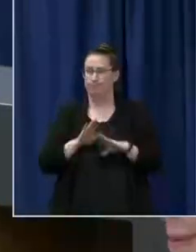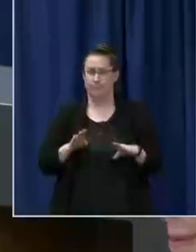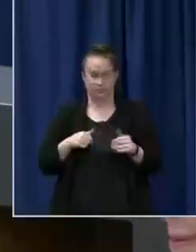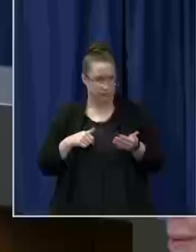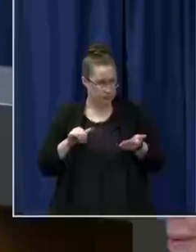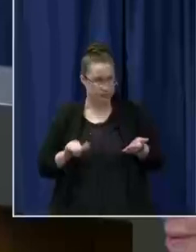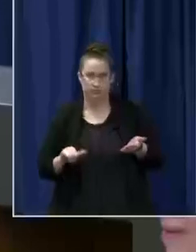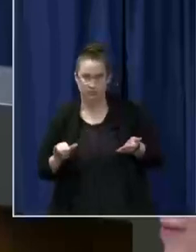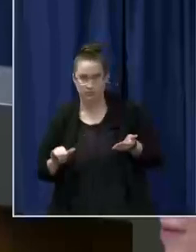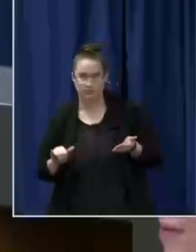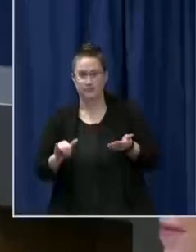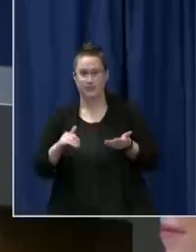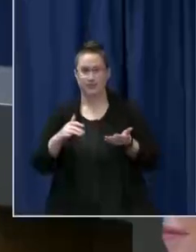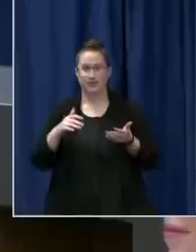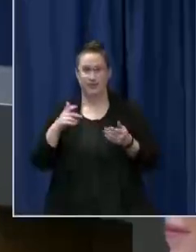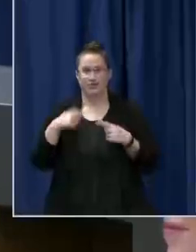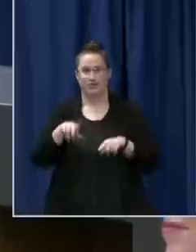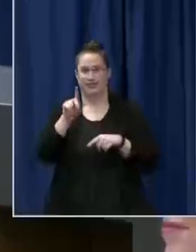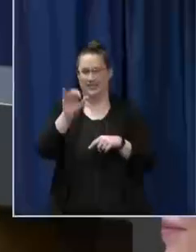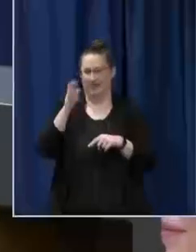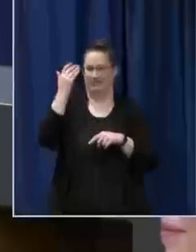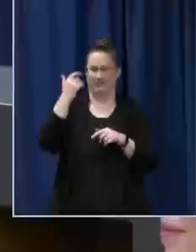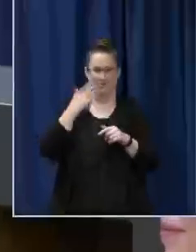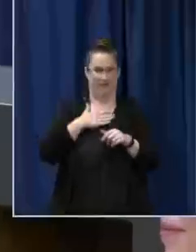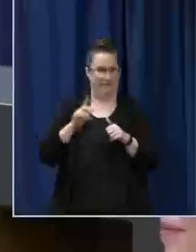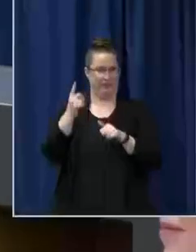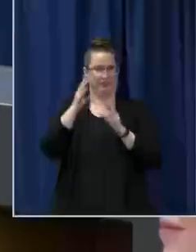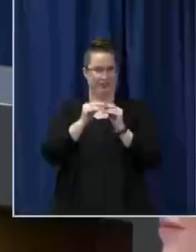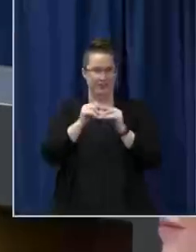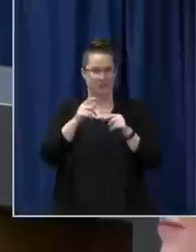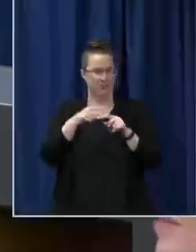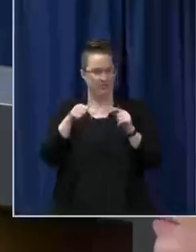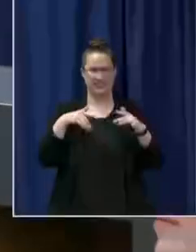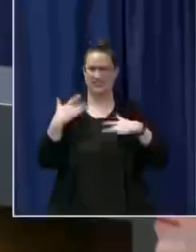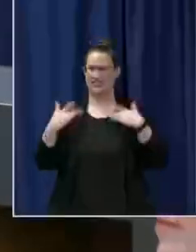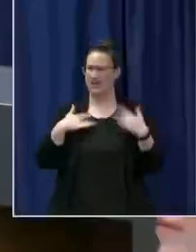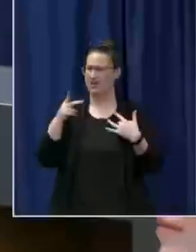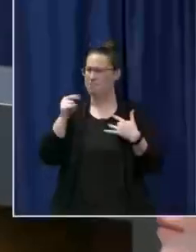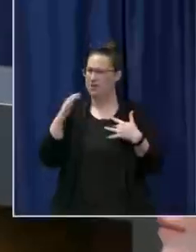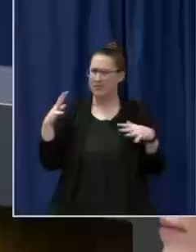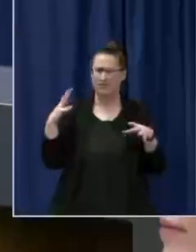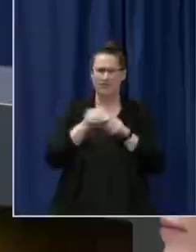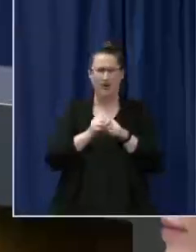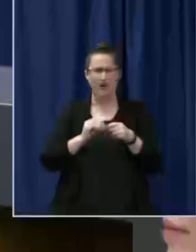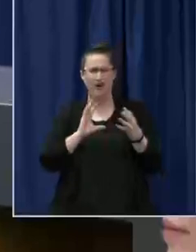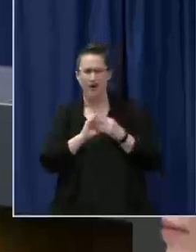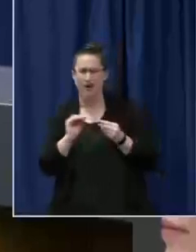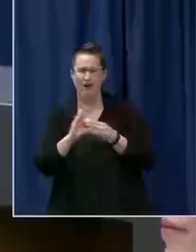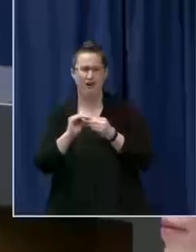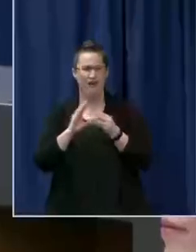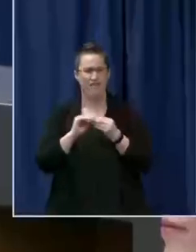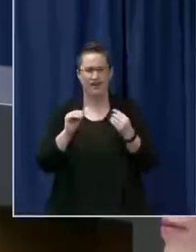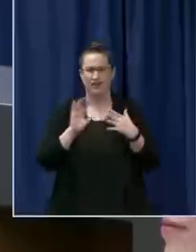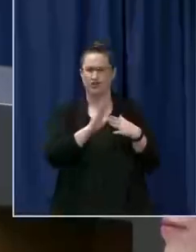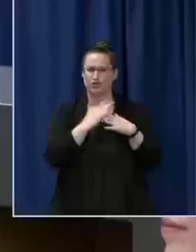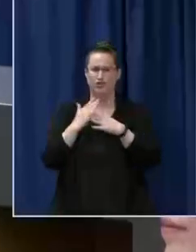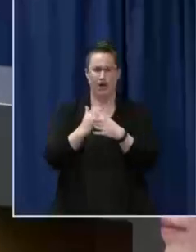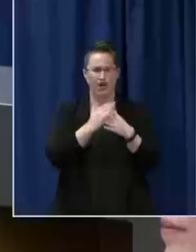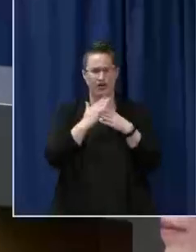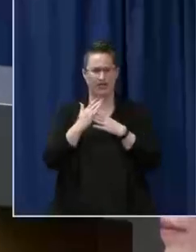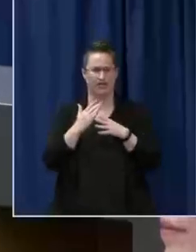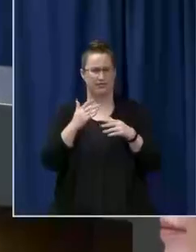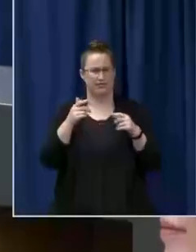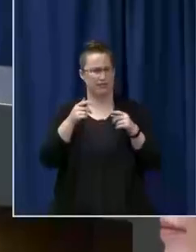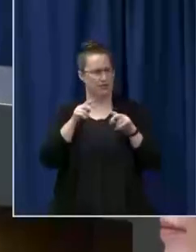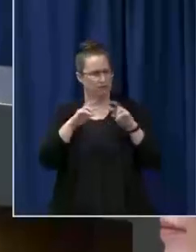this is really exciting to me that the public did engage with us, and the sharing around this meeting table